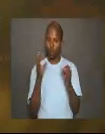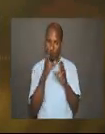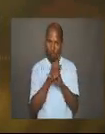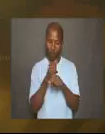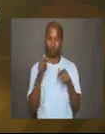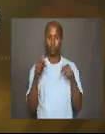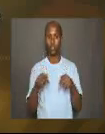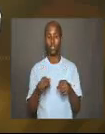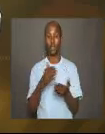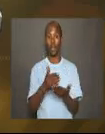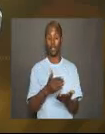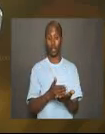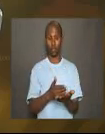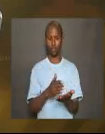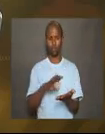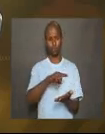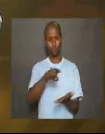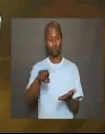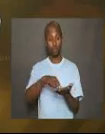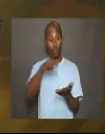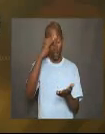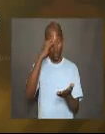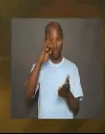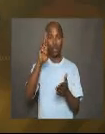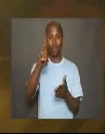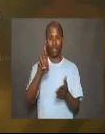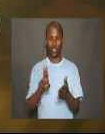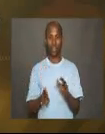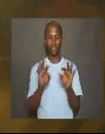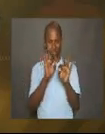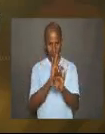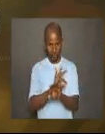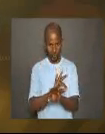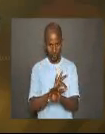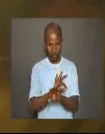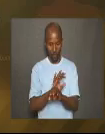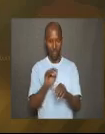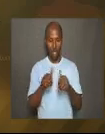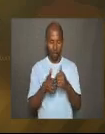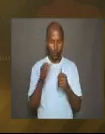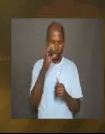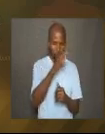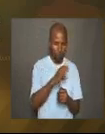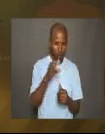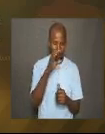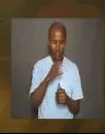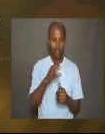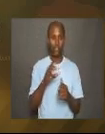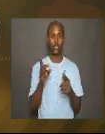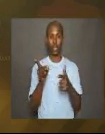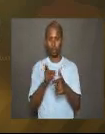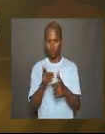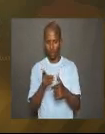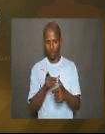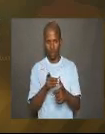That is all for this lesson. We have learned about rational functions and how to find